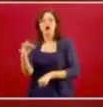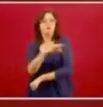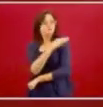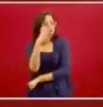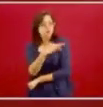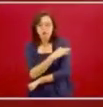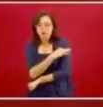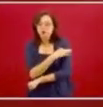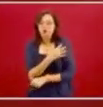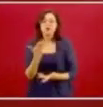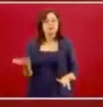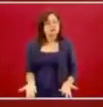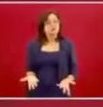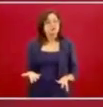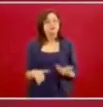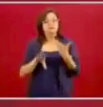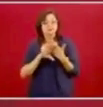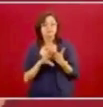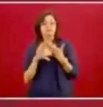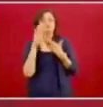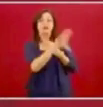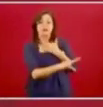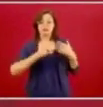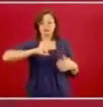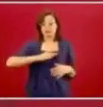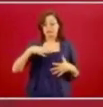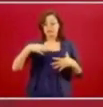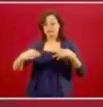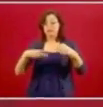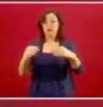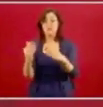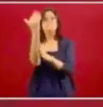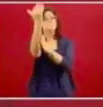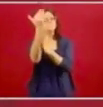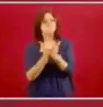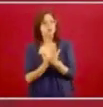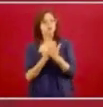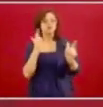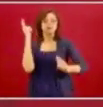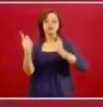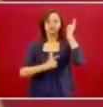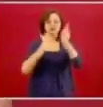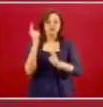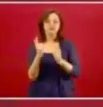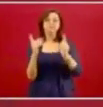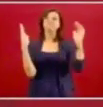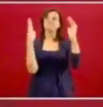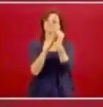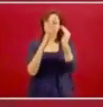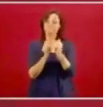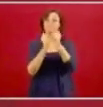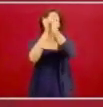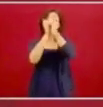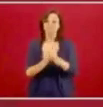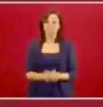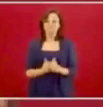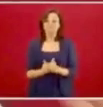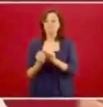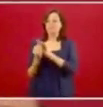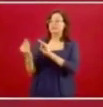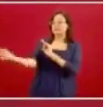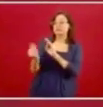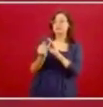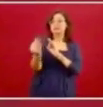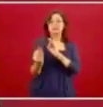of cases and the amount of deaths. We're dealing with a disease that has no specific treatment, that has